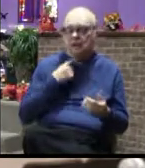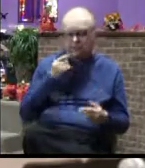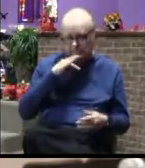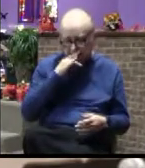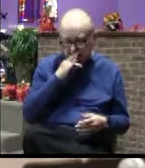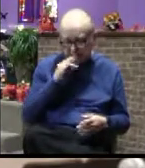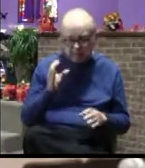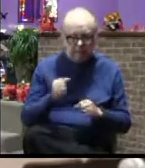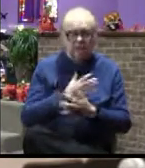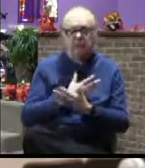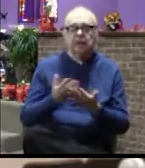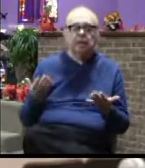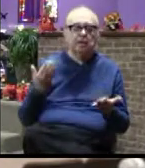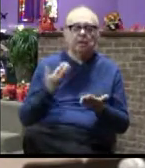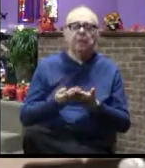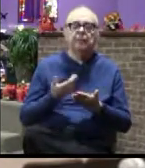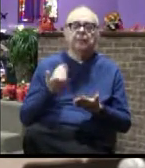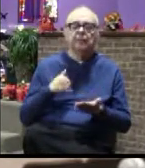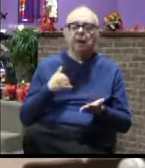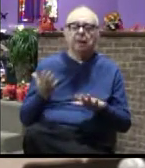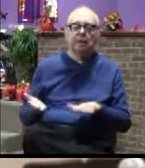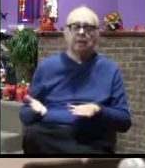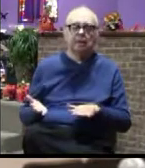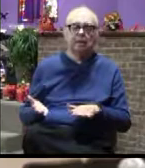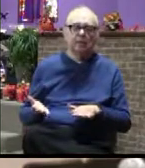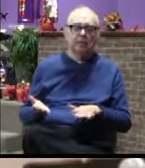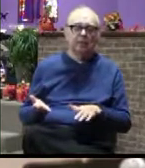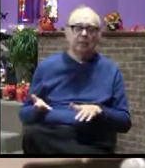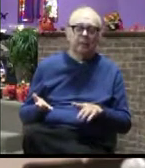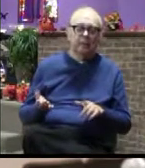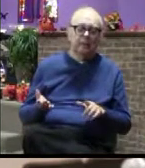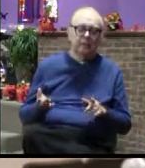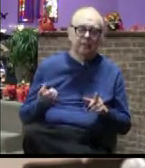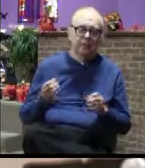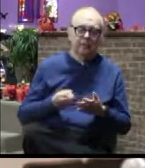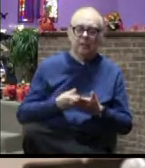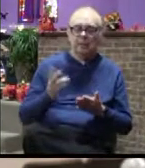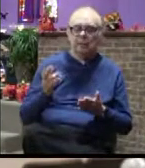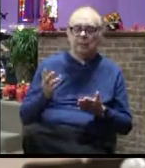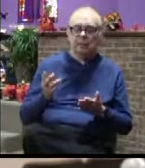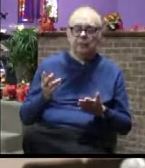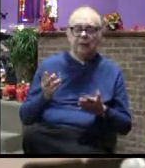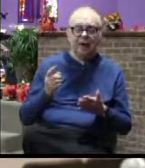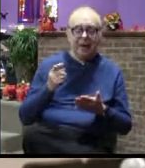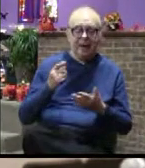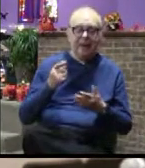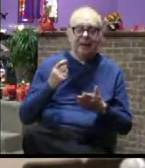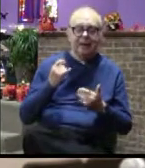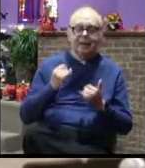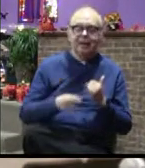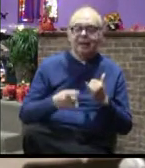I told my kids, they better get all my money before I die because when I spent my last penny, God's calling me home.